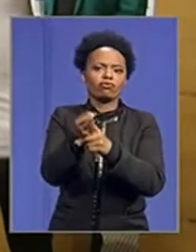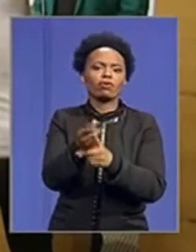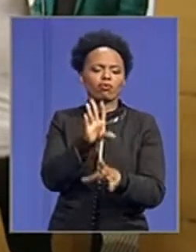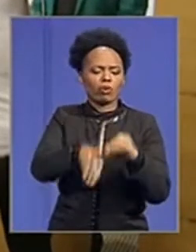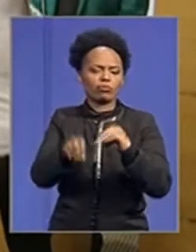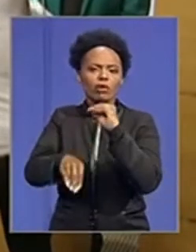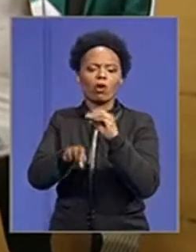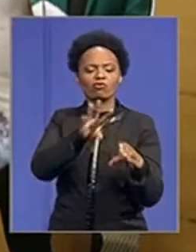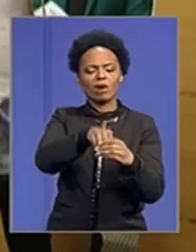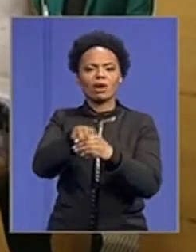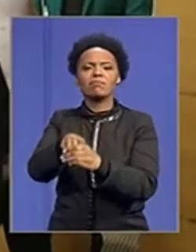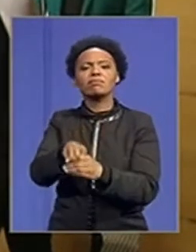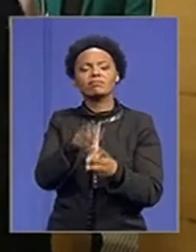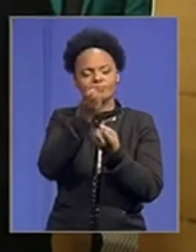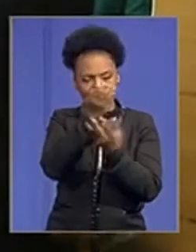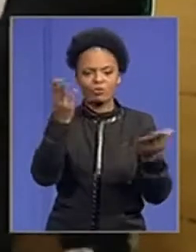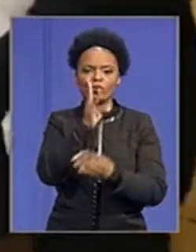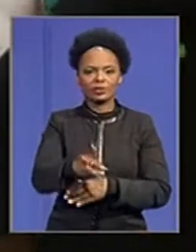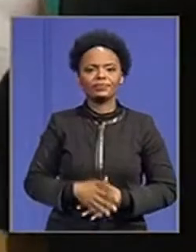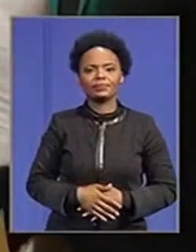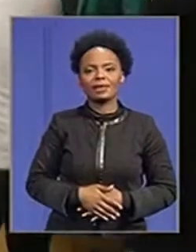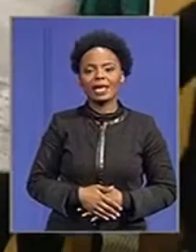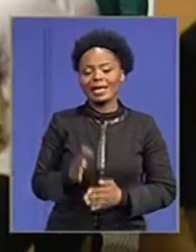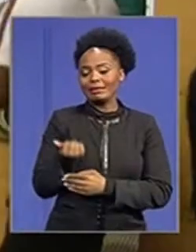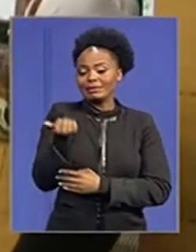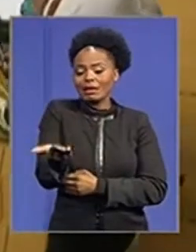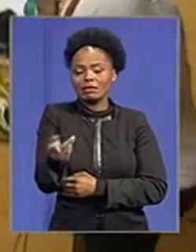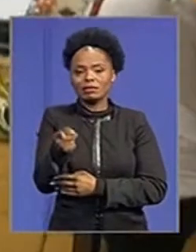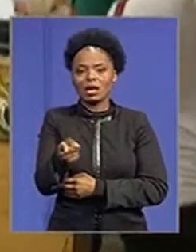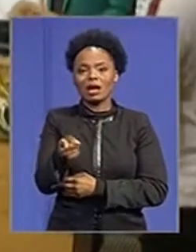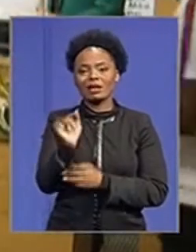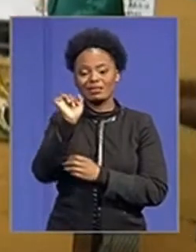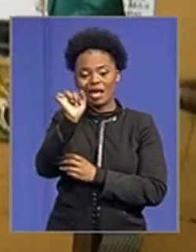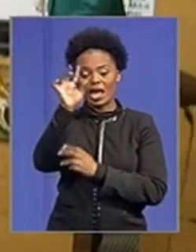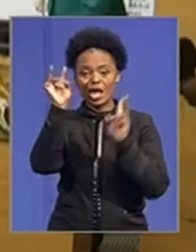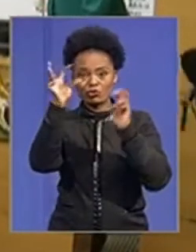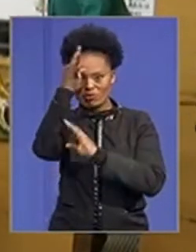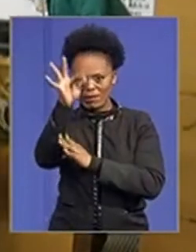re e batla hore setshwantsho sa molao se mabapi le dithendara tsa theko ya thepa ya mmuso se potlakiswe.